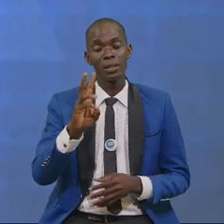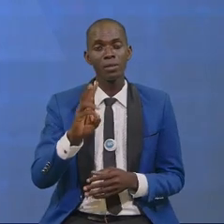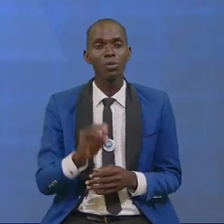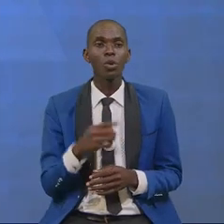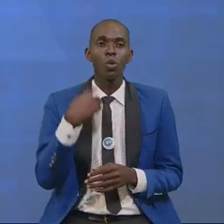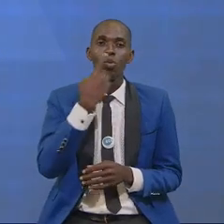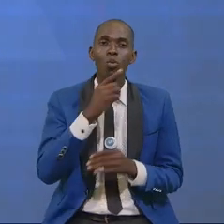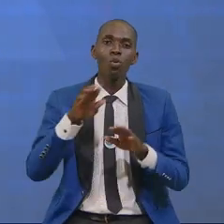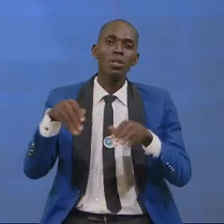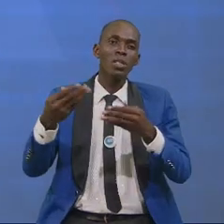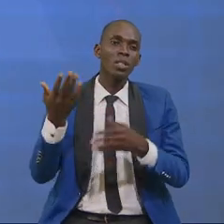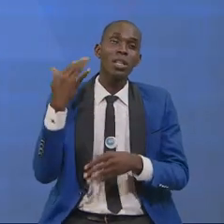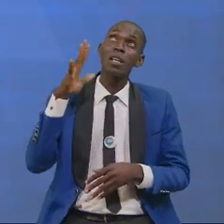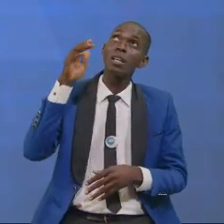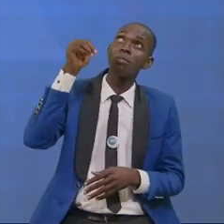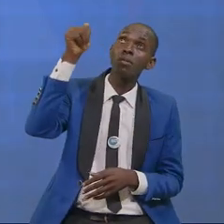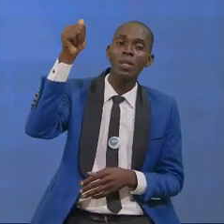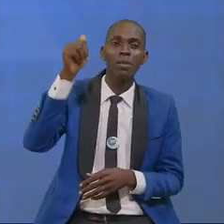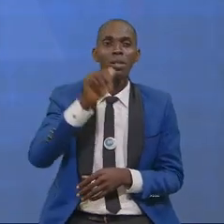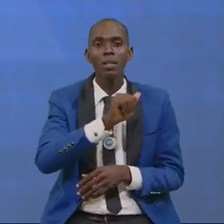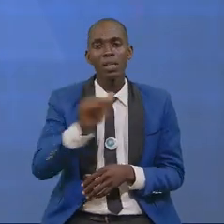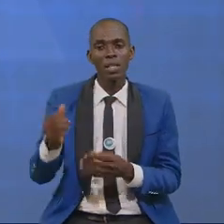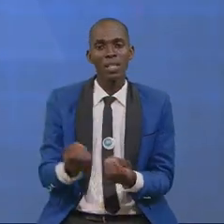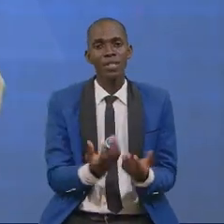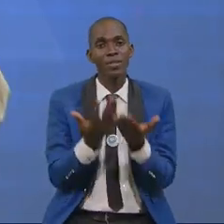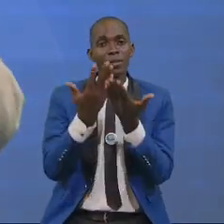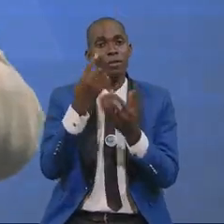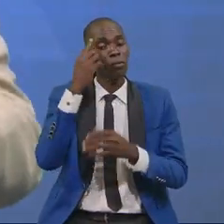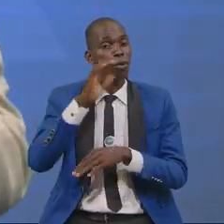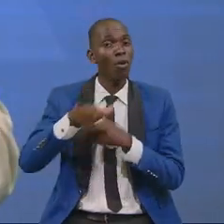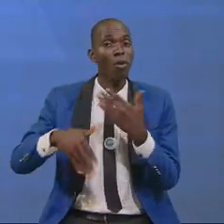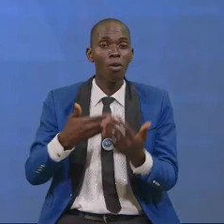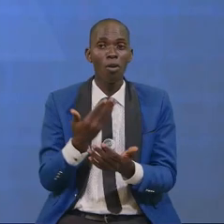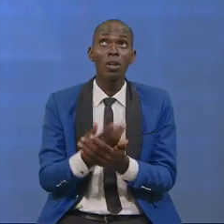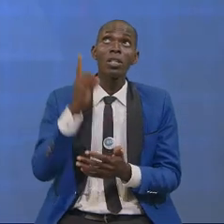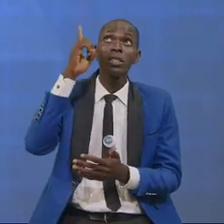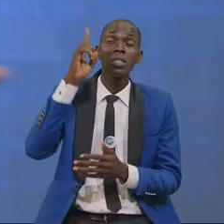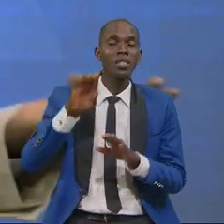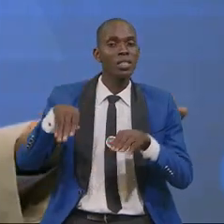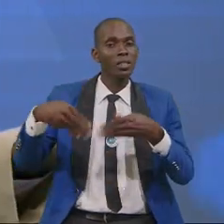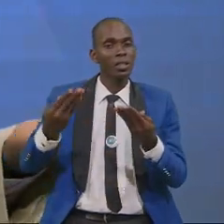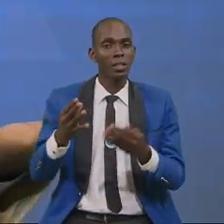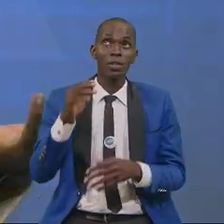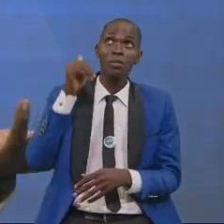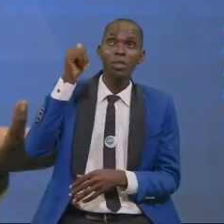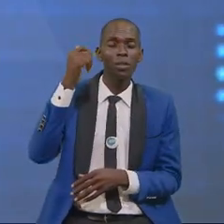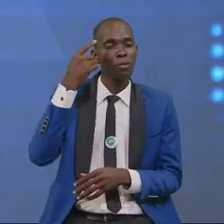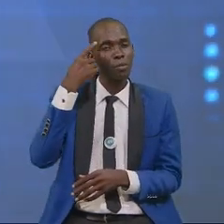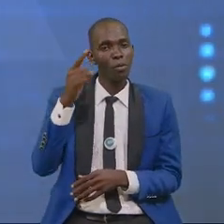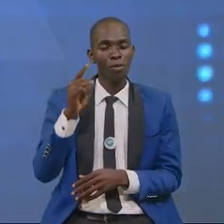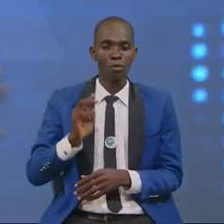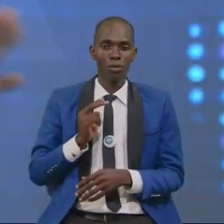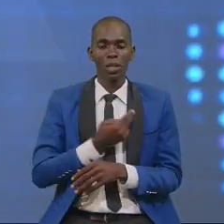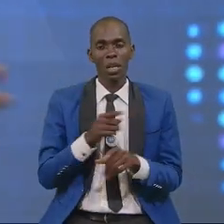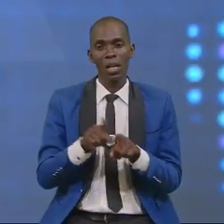gave himself a ransom for all. He gave himself a ransom for all. It's